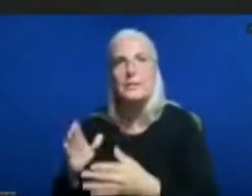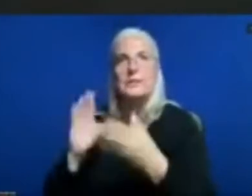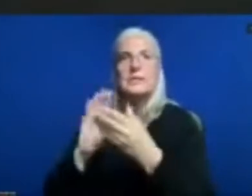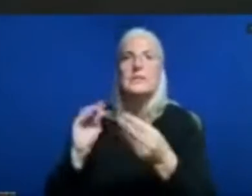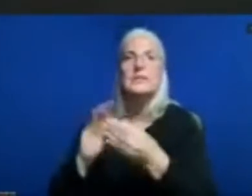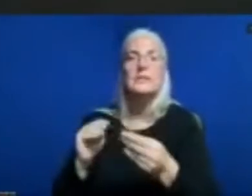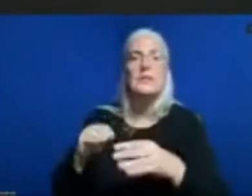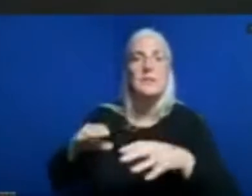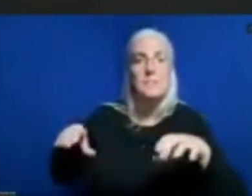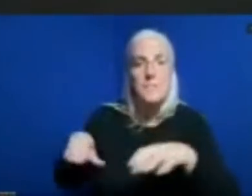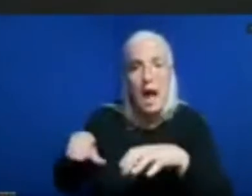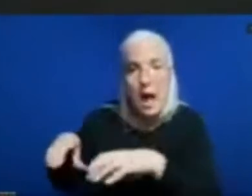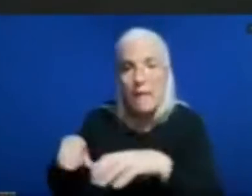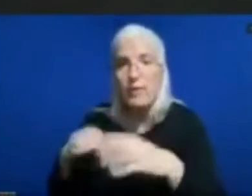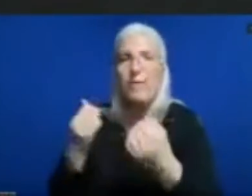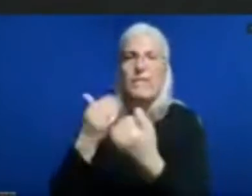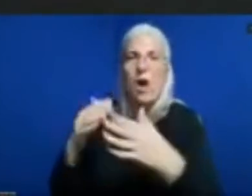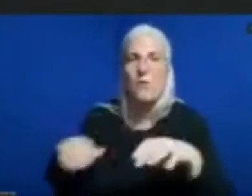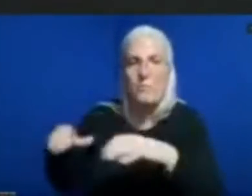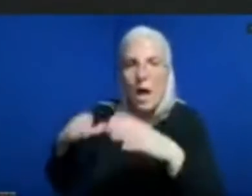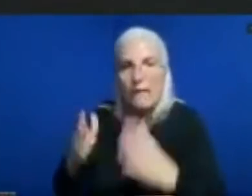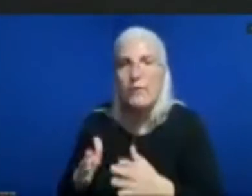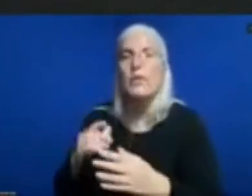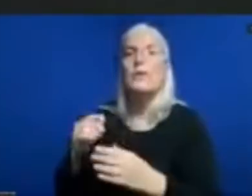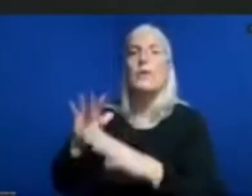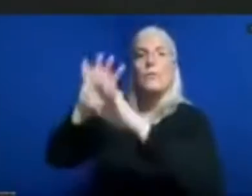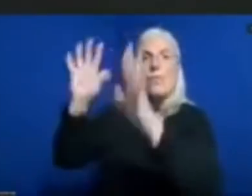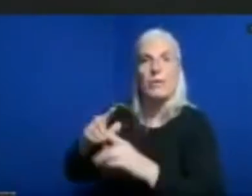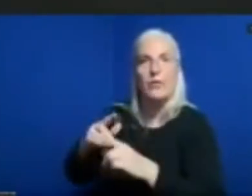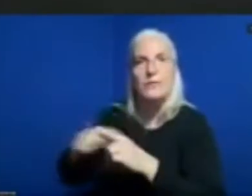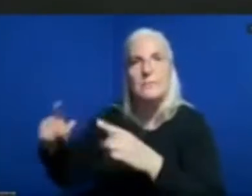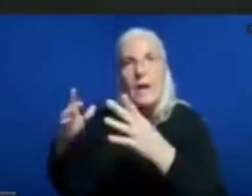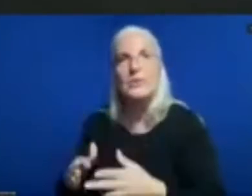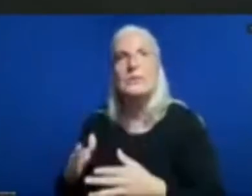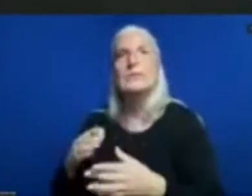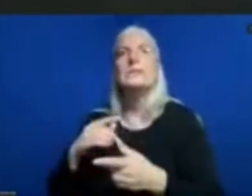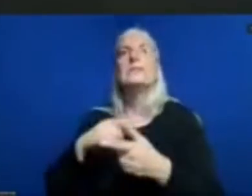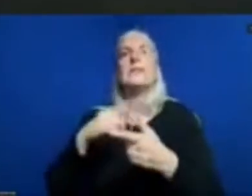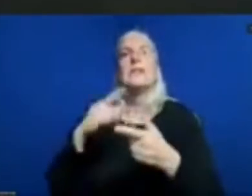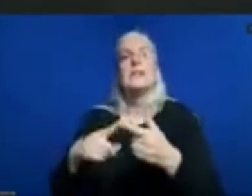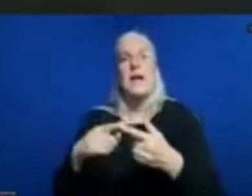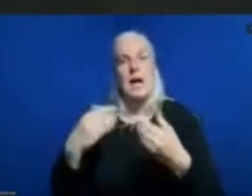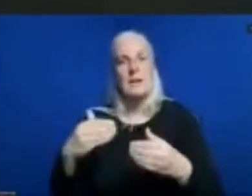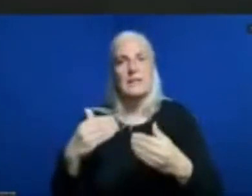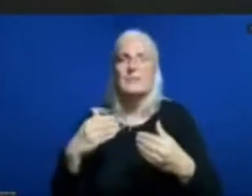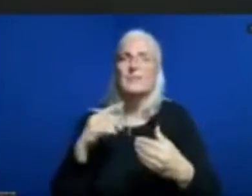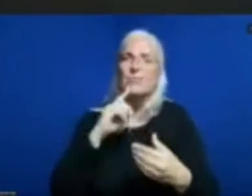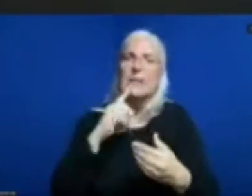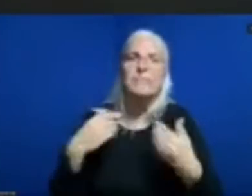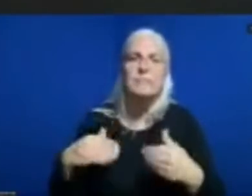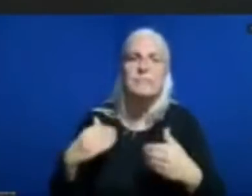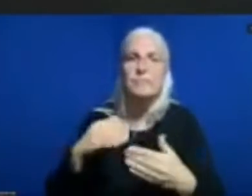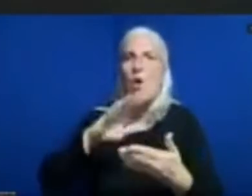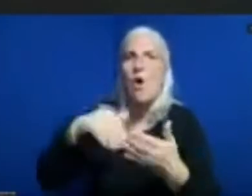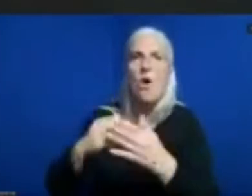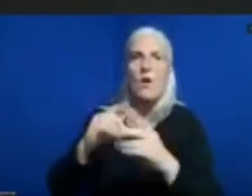behavior analyst, this fire continues to be a challenge. The fire, as you heard earlier, is just